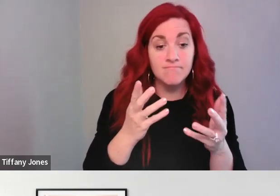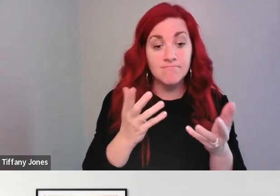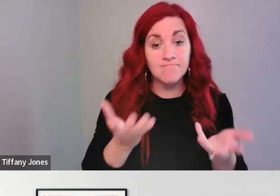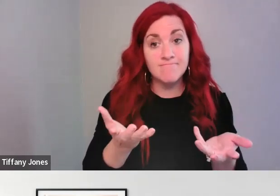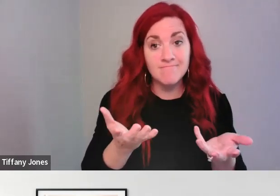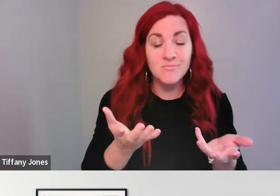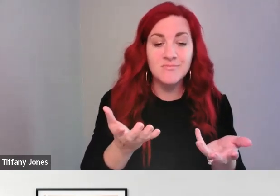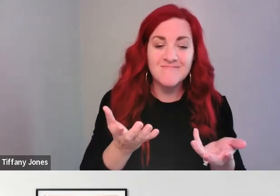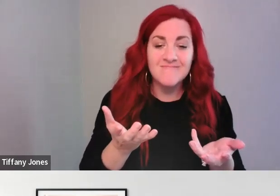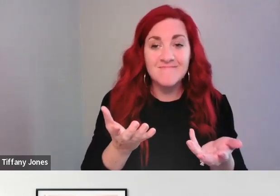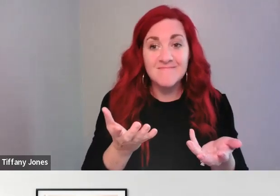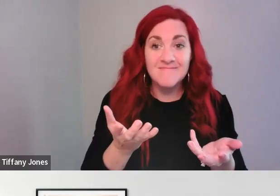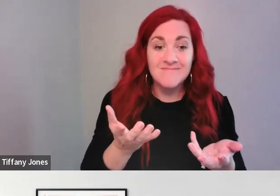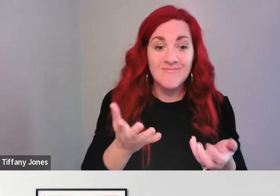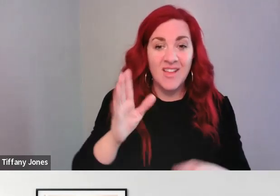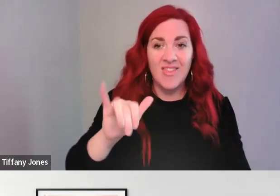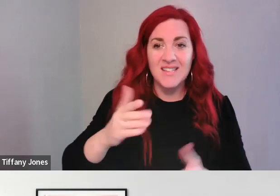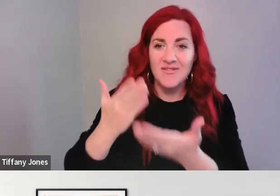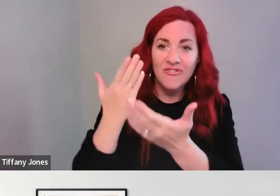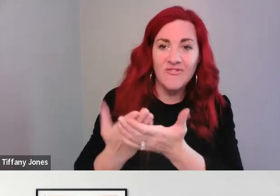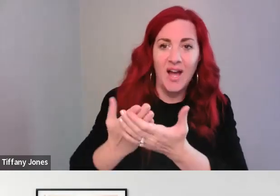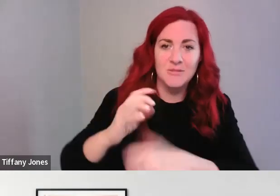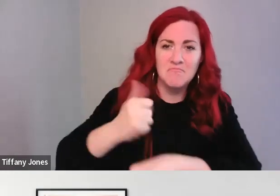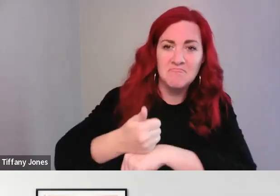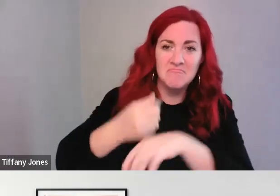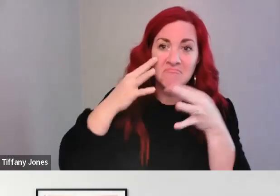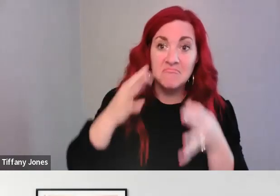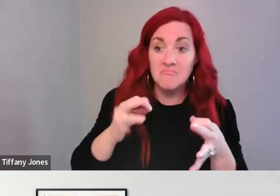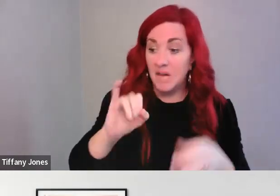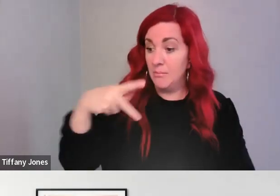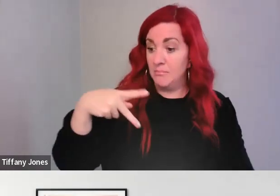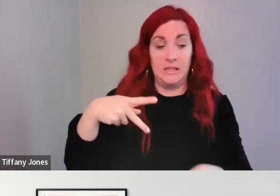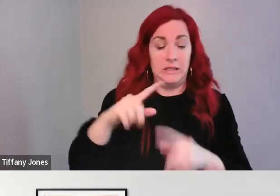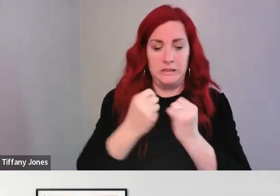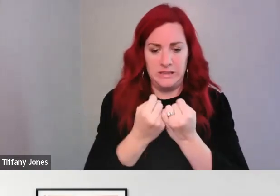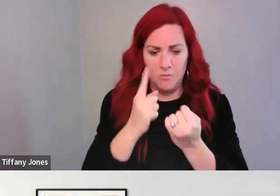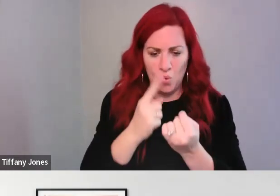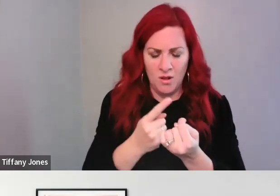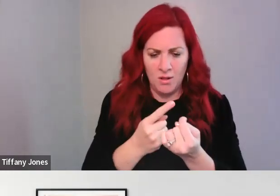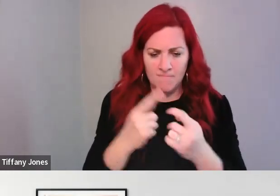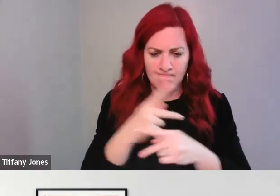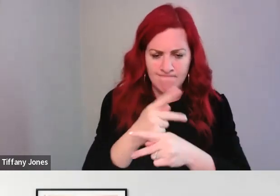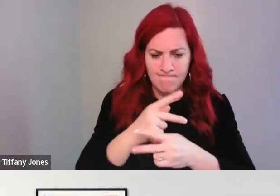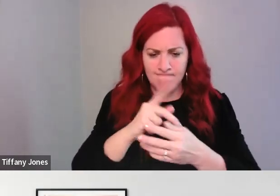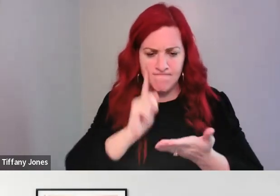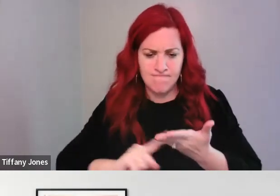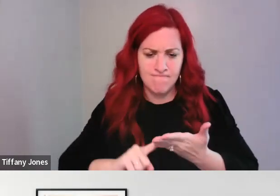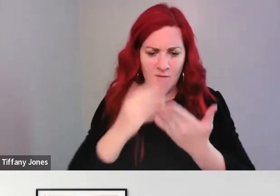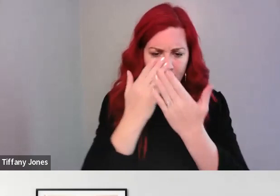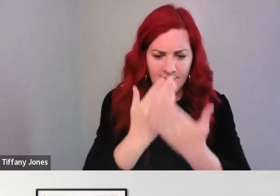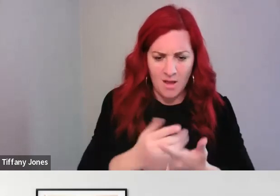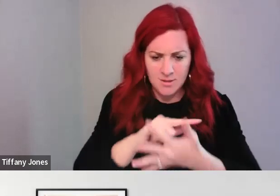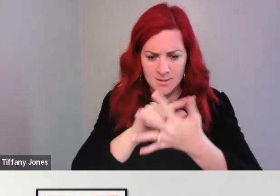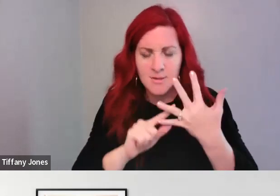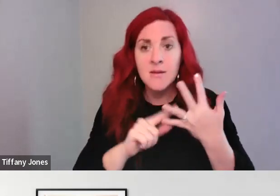kind of, a fact-based decision that the IEP team is going to look at the facts for this child and determine, do they